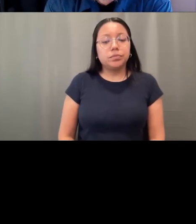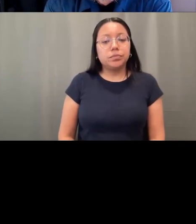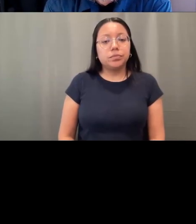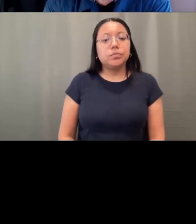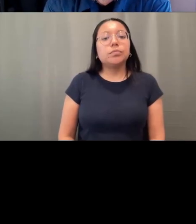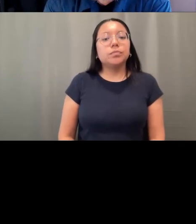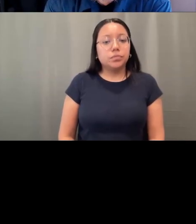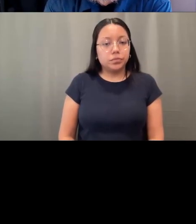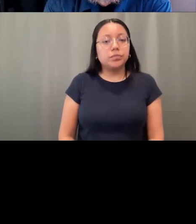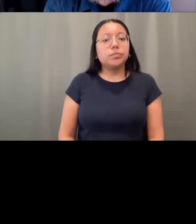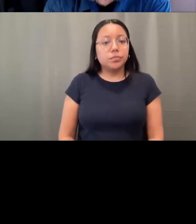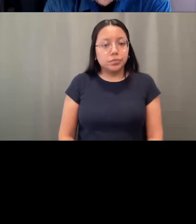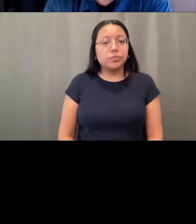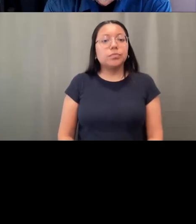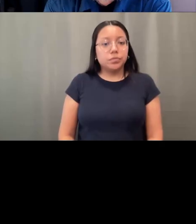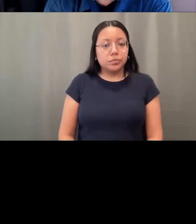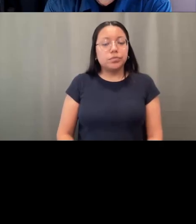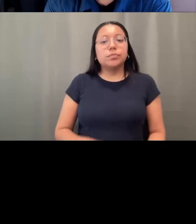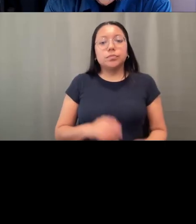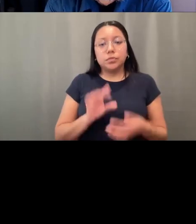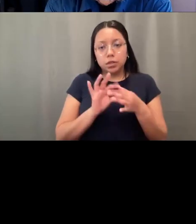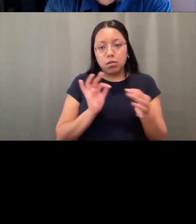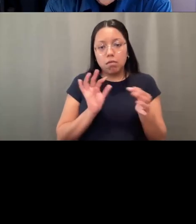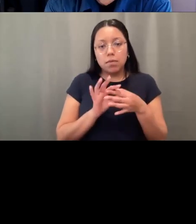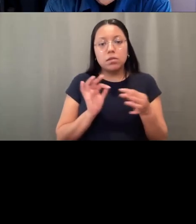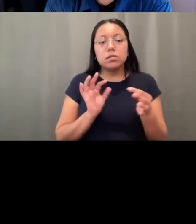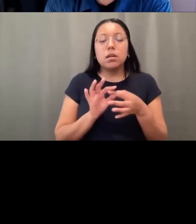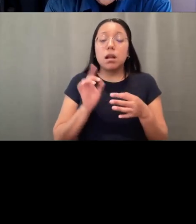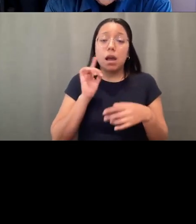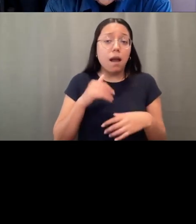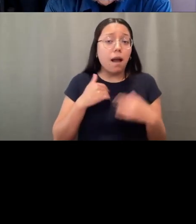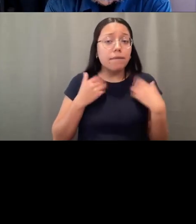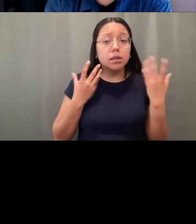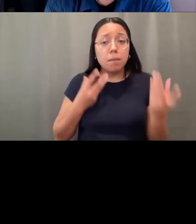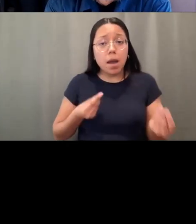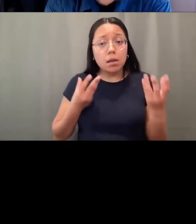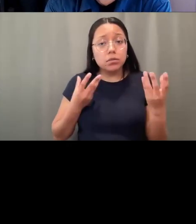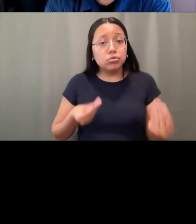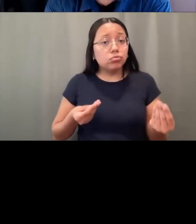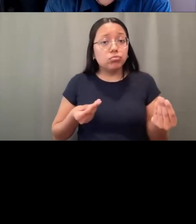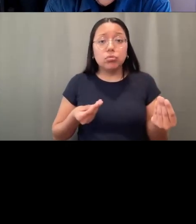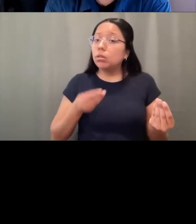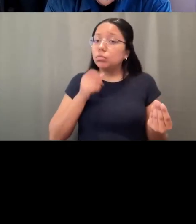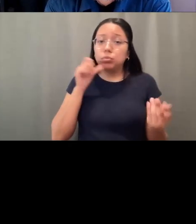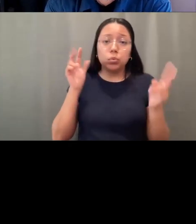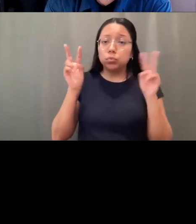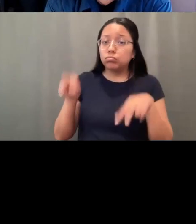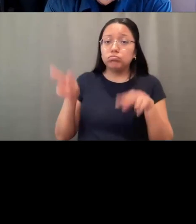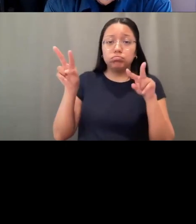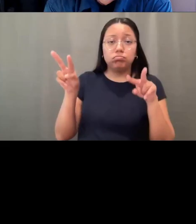So in the chat, it says compassion and a quest for understanding rather than judgment and shaming. Yep, for sure.